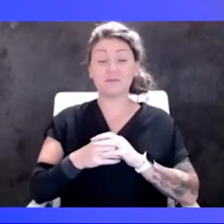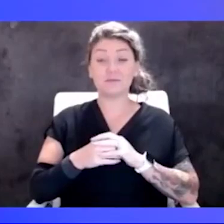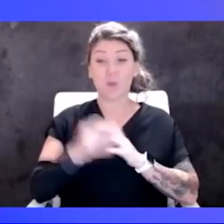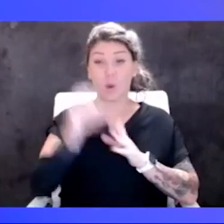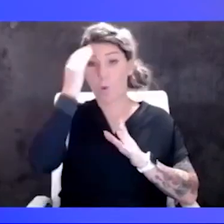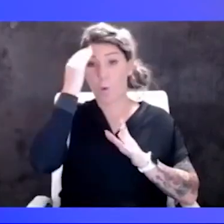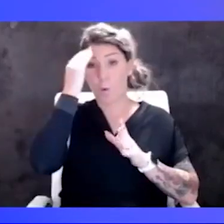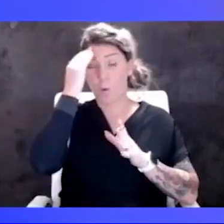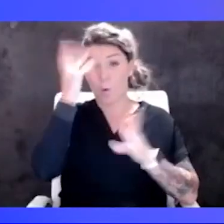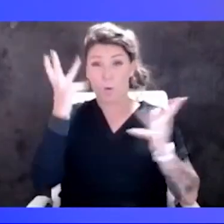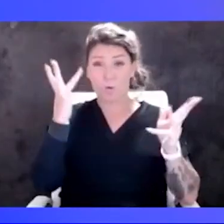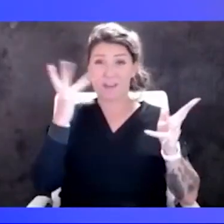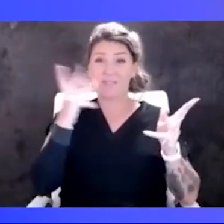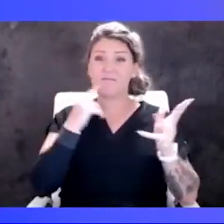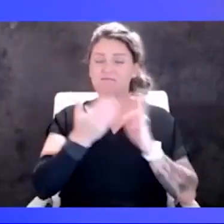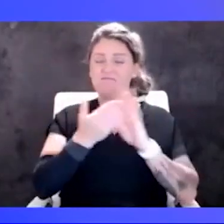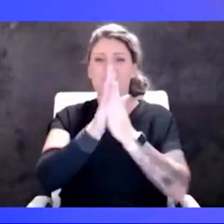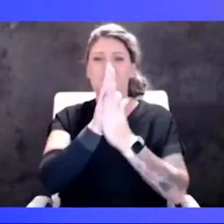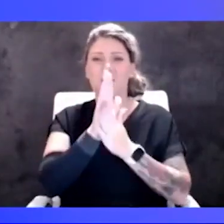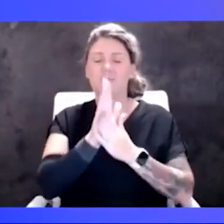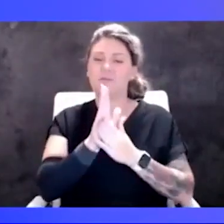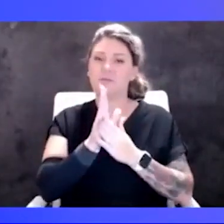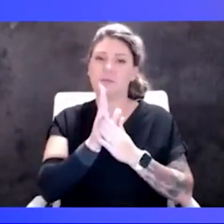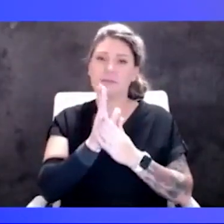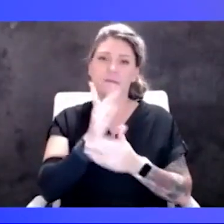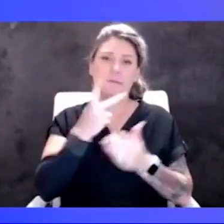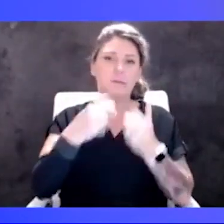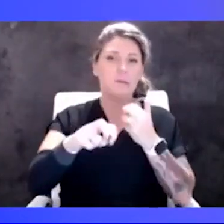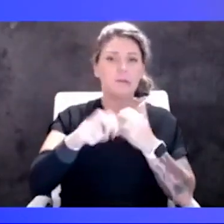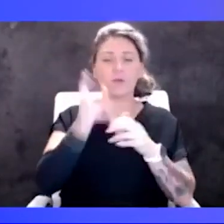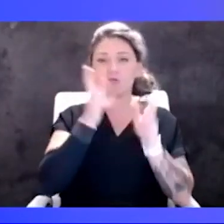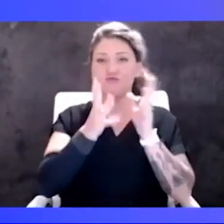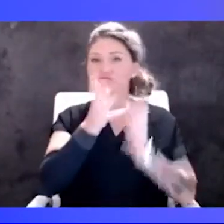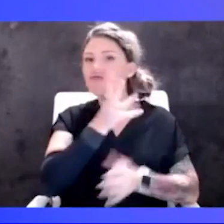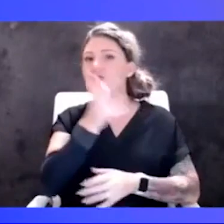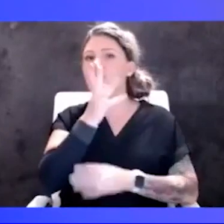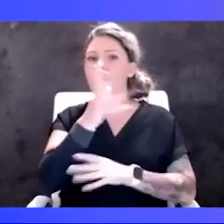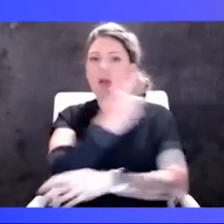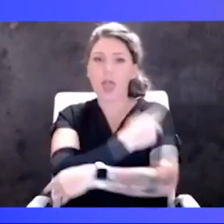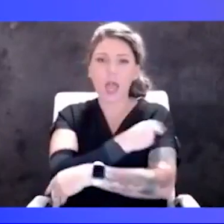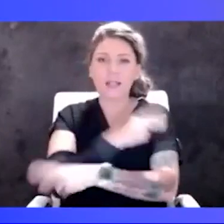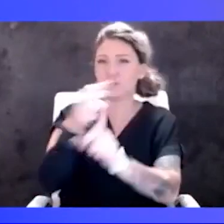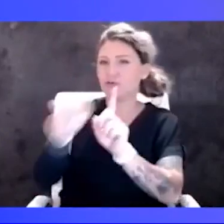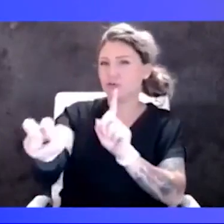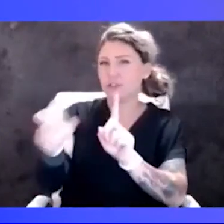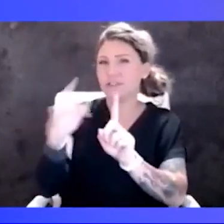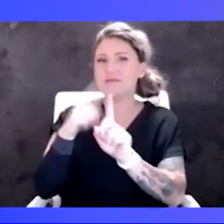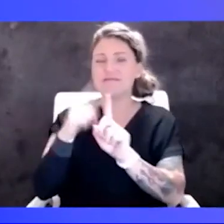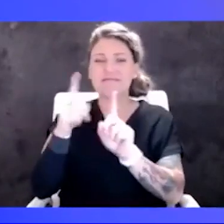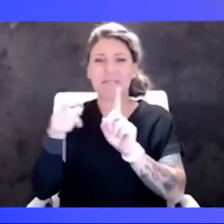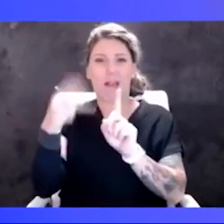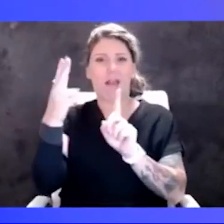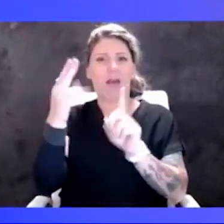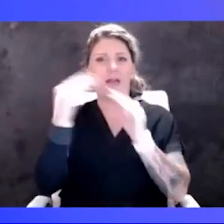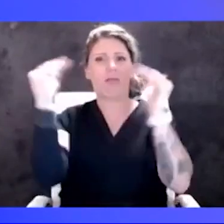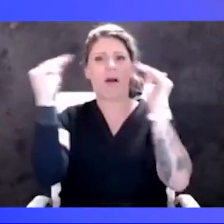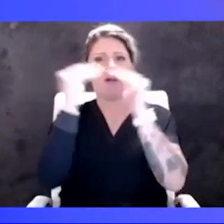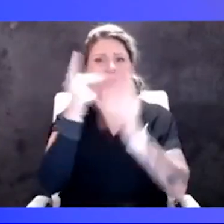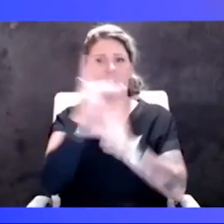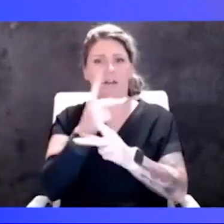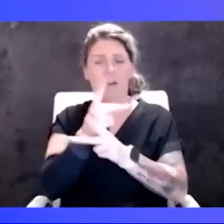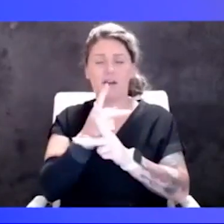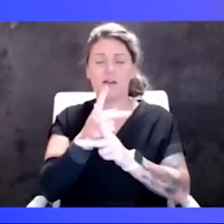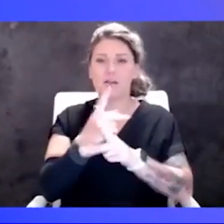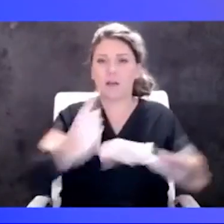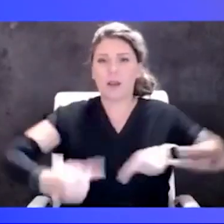our rural-based hospitals to transfer patients they would normally transfer to higher levels of care, and that they were going to have to hang on